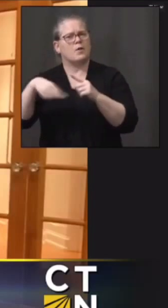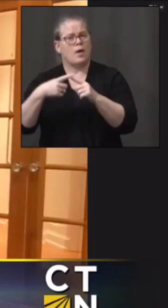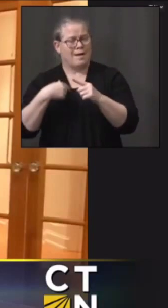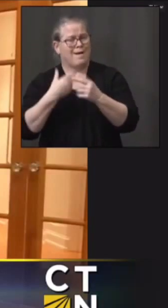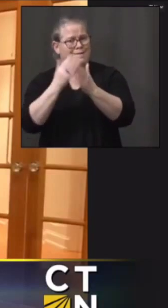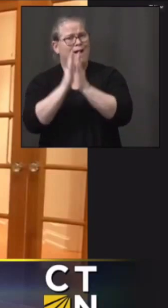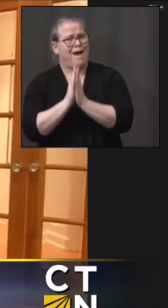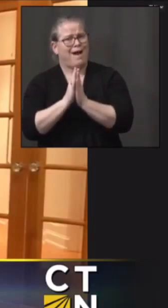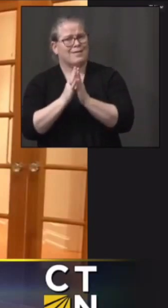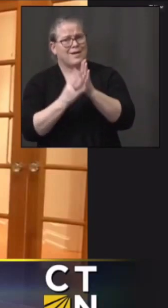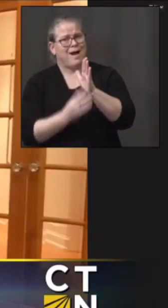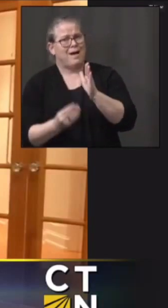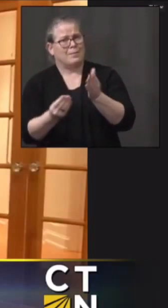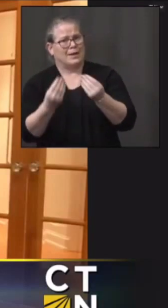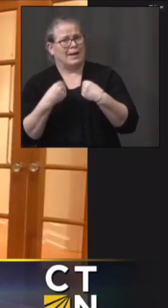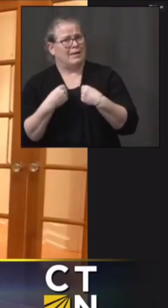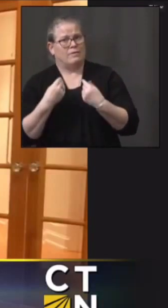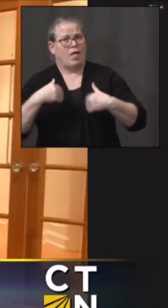yet.